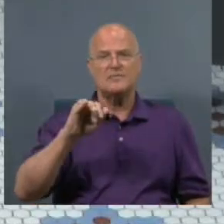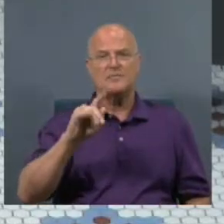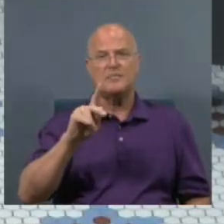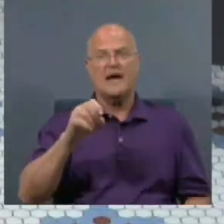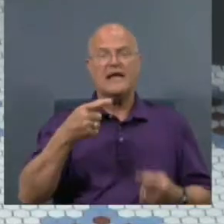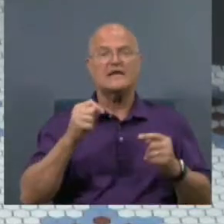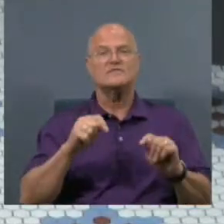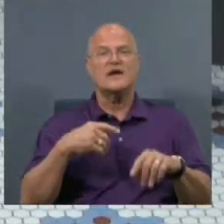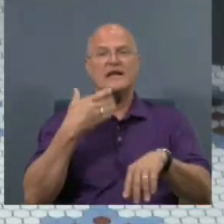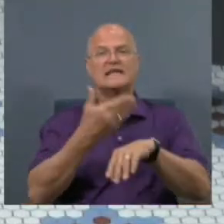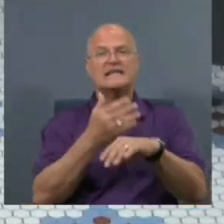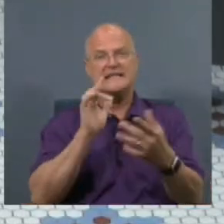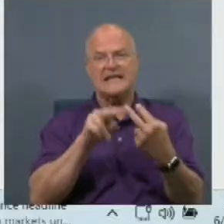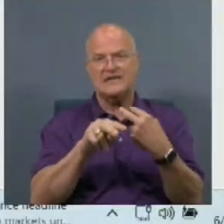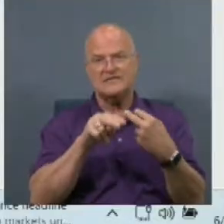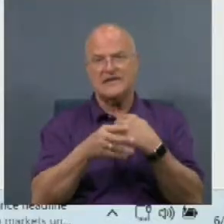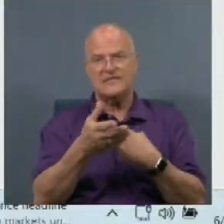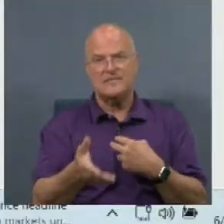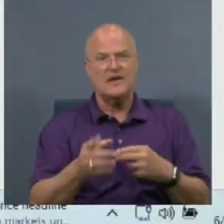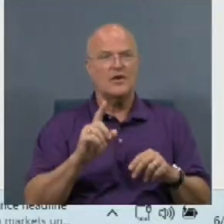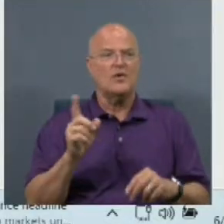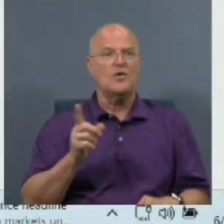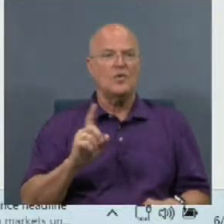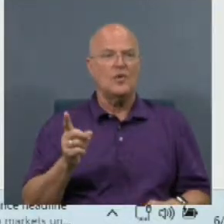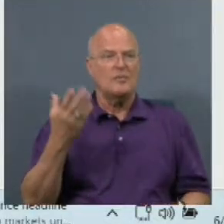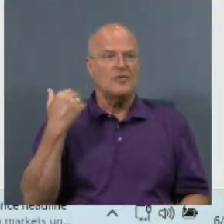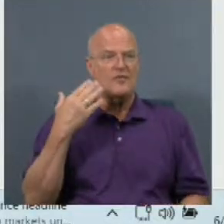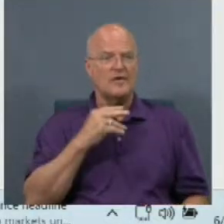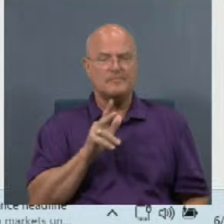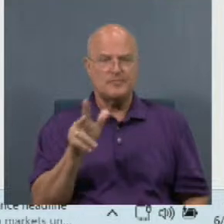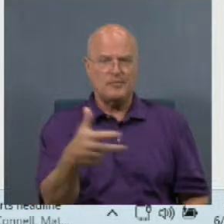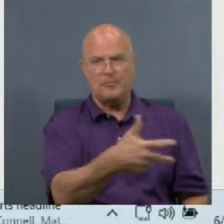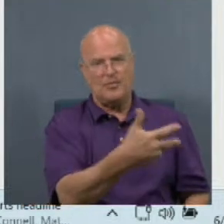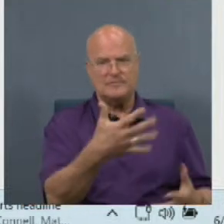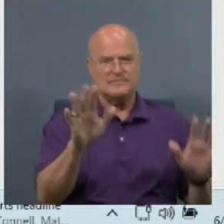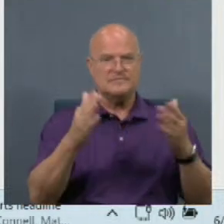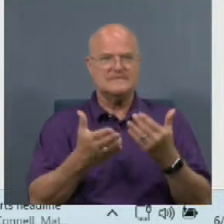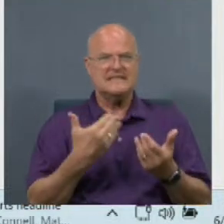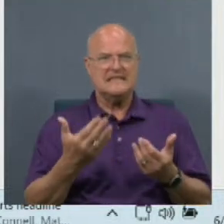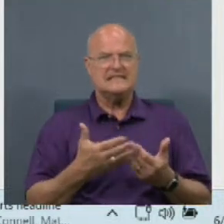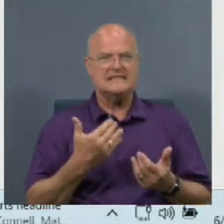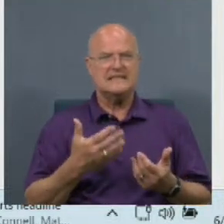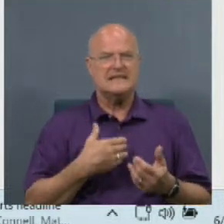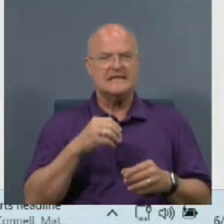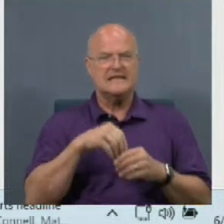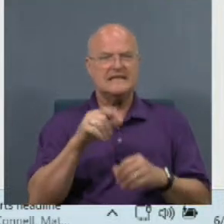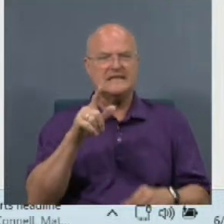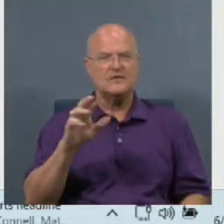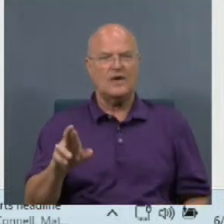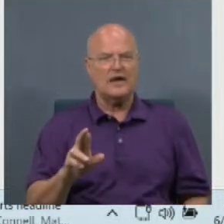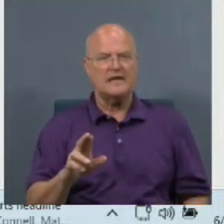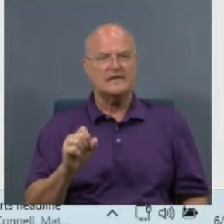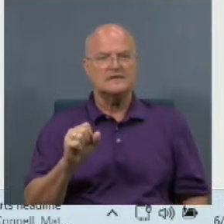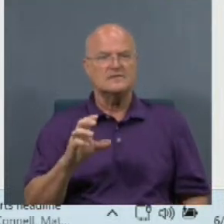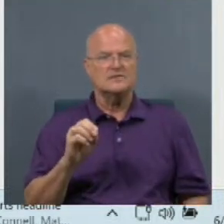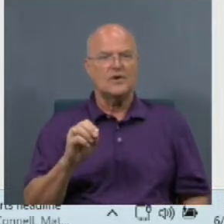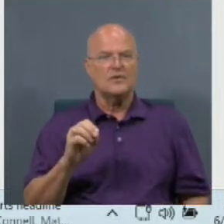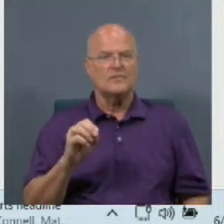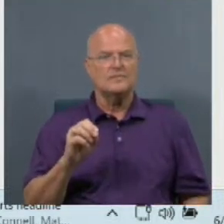get to the interstate from there where, you know, before they could just hit the highway and just get into Little Rock that way.